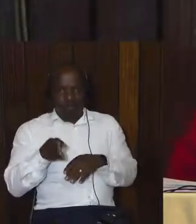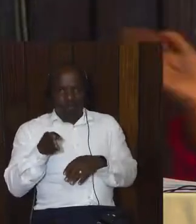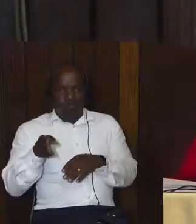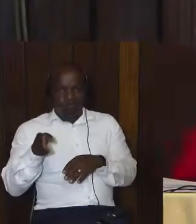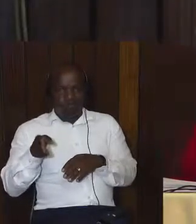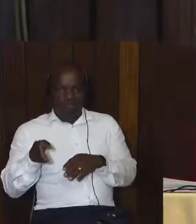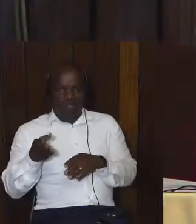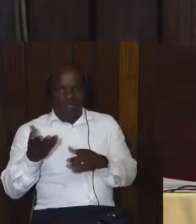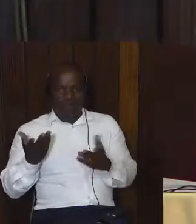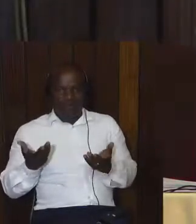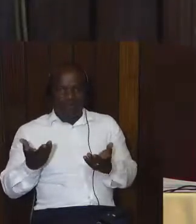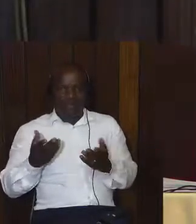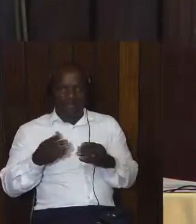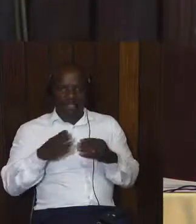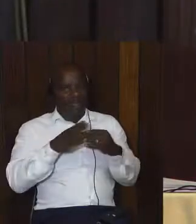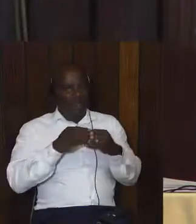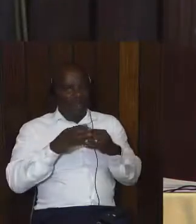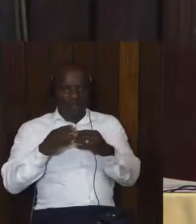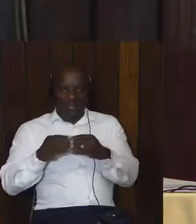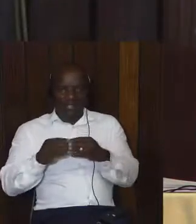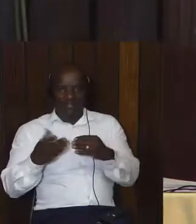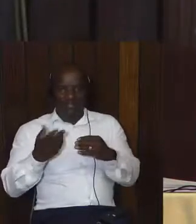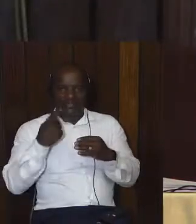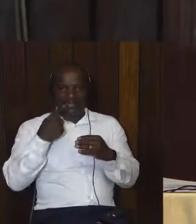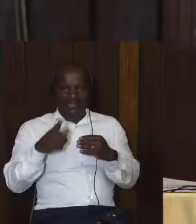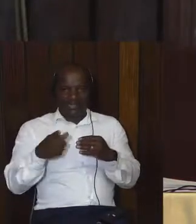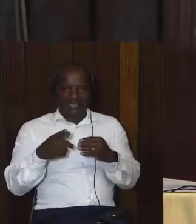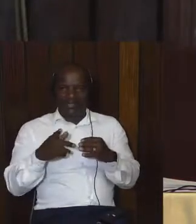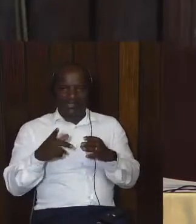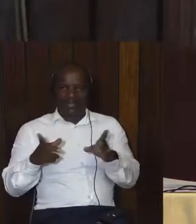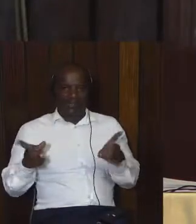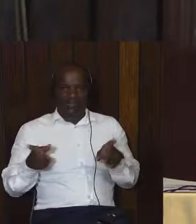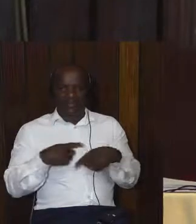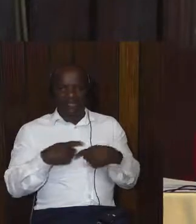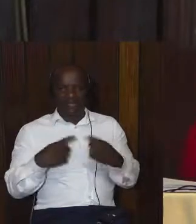It affects us to what other members have said. We are unable to do that.